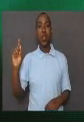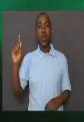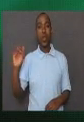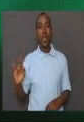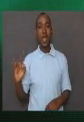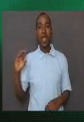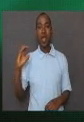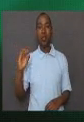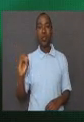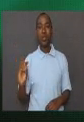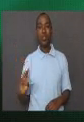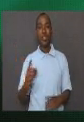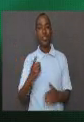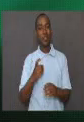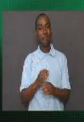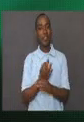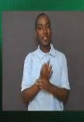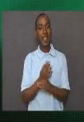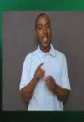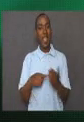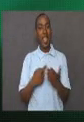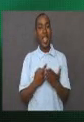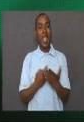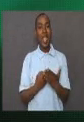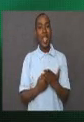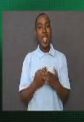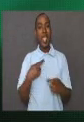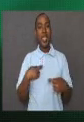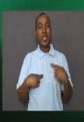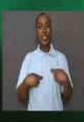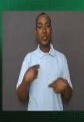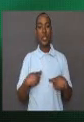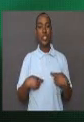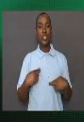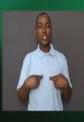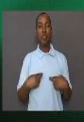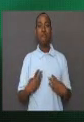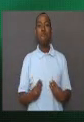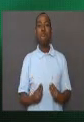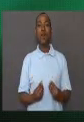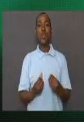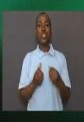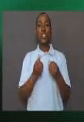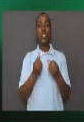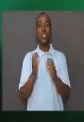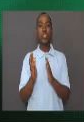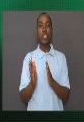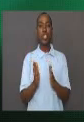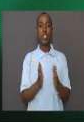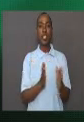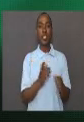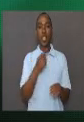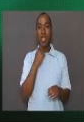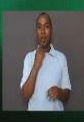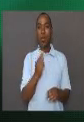Anaerobic respiration is synonymous with the process of fermentation, meaning